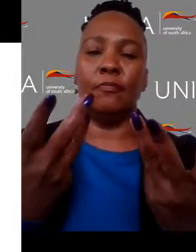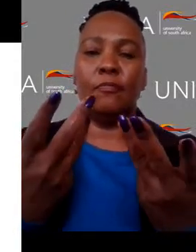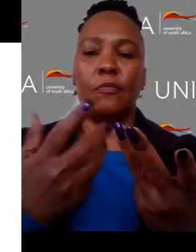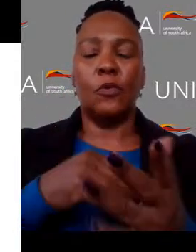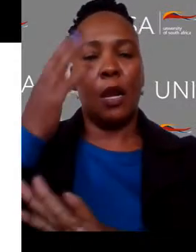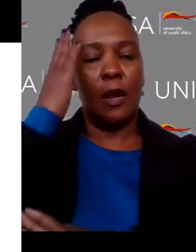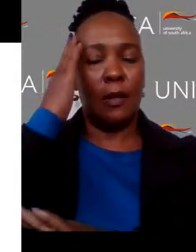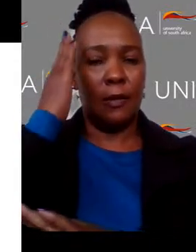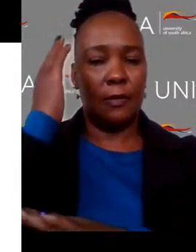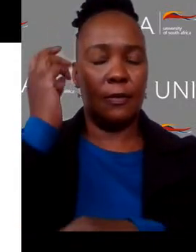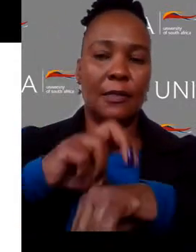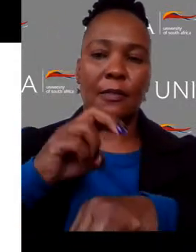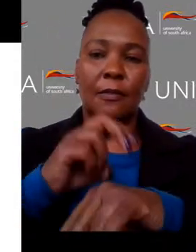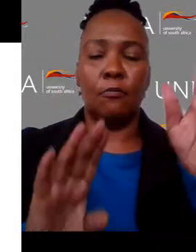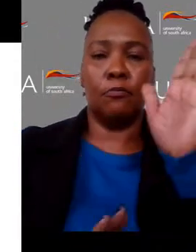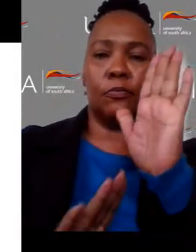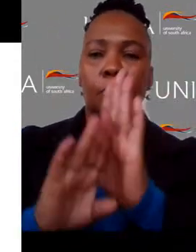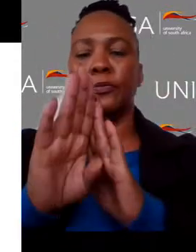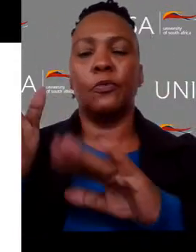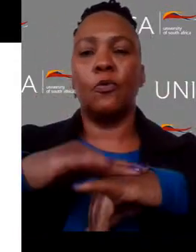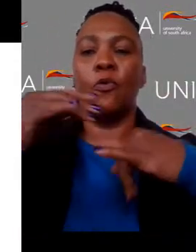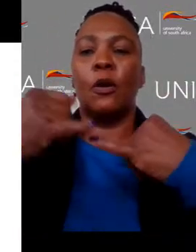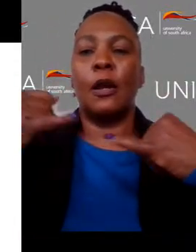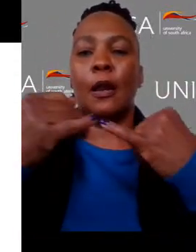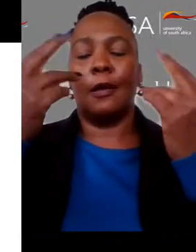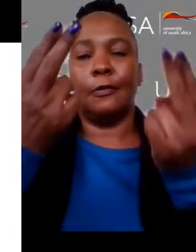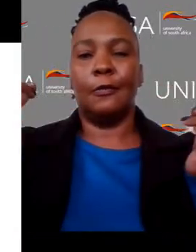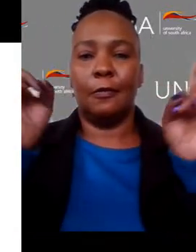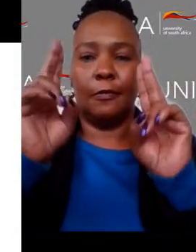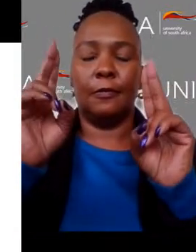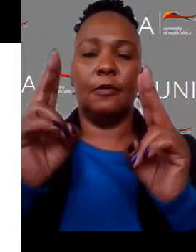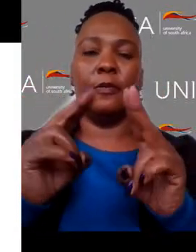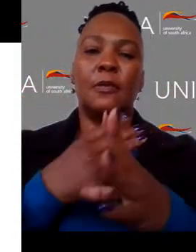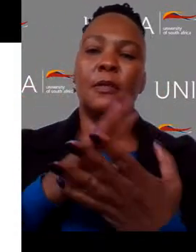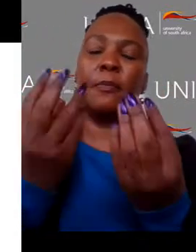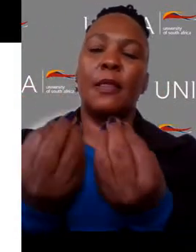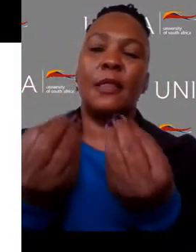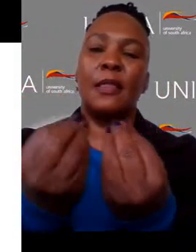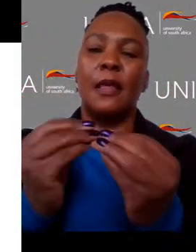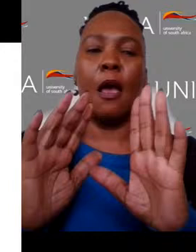be successful at an online university. Things